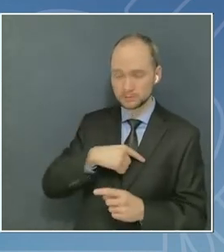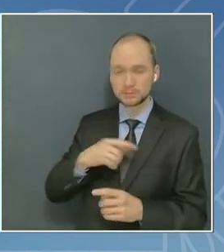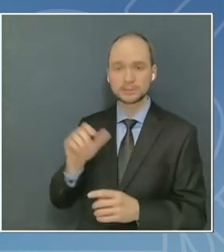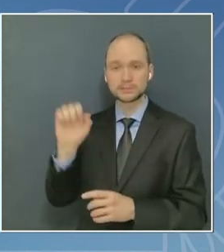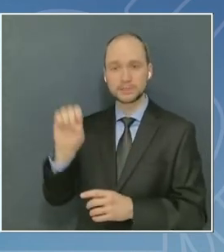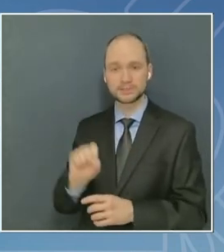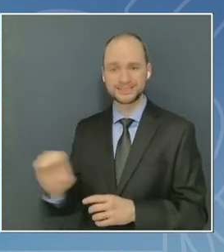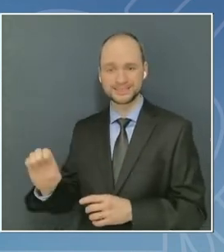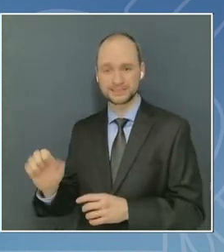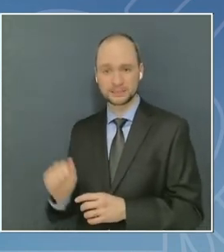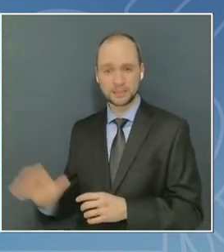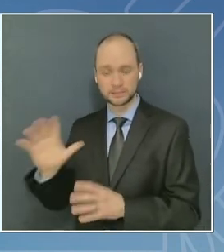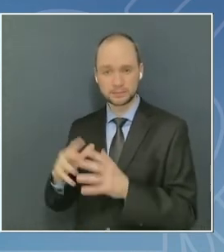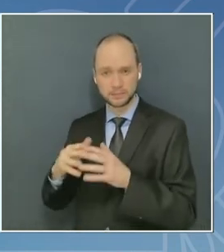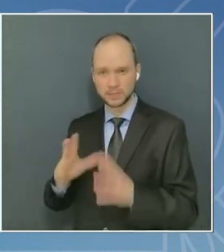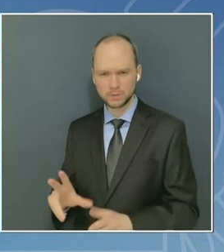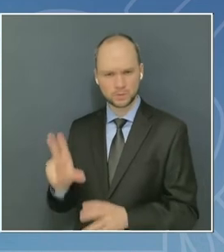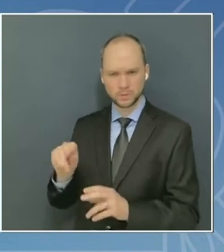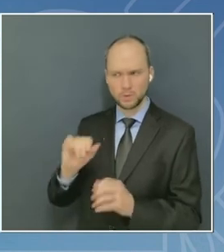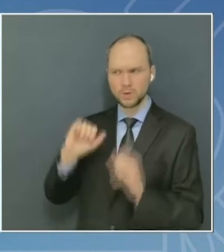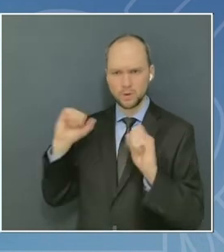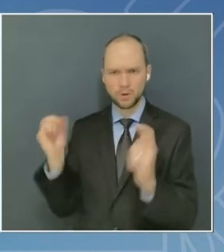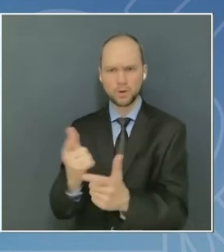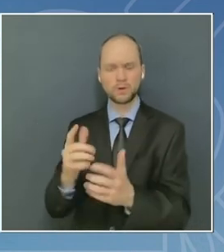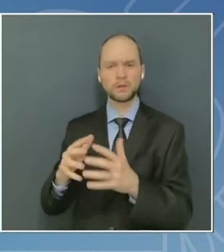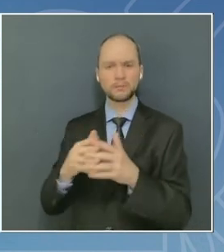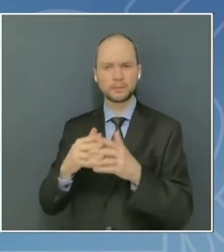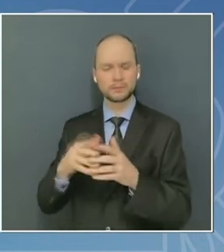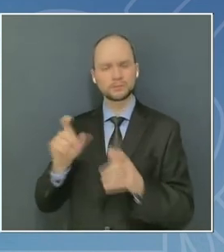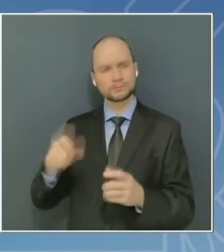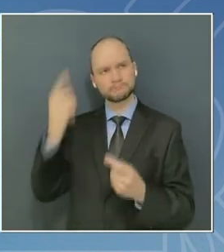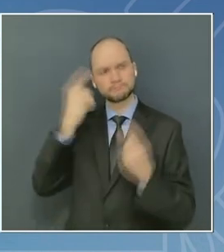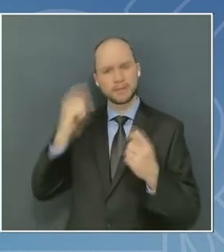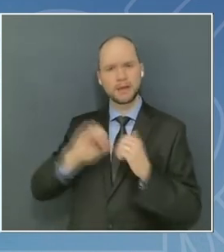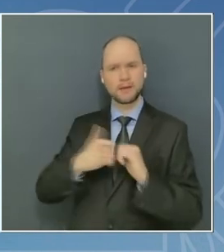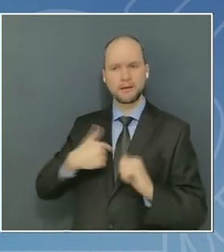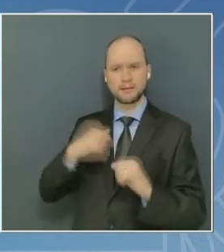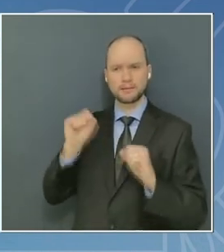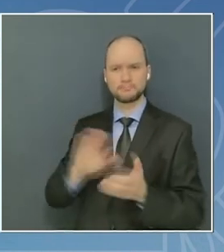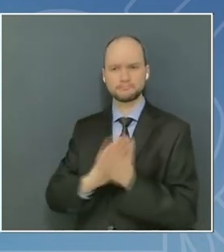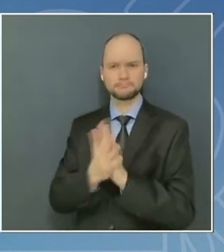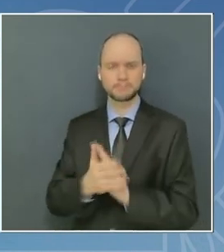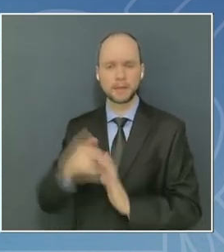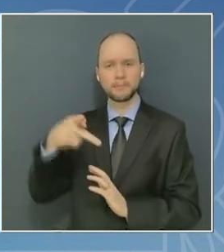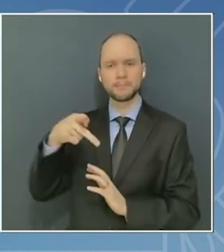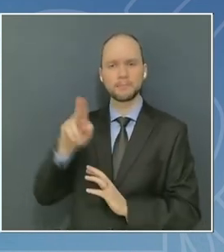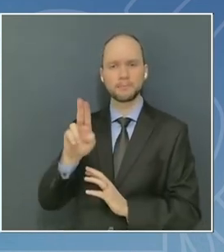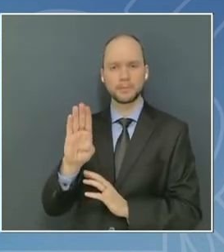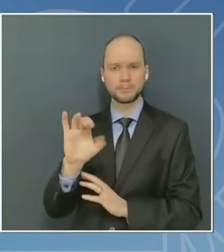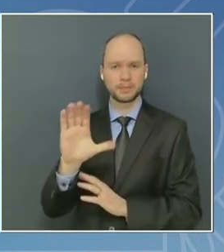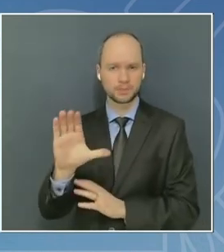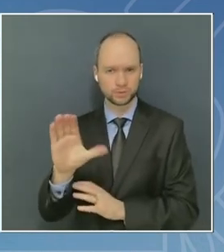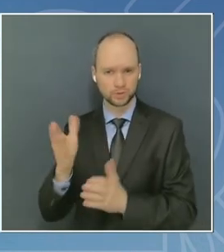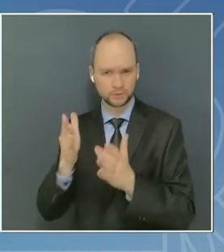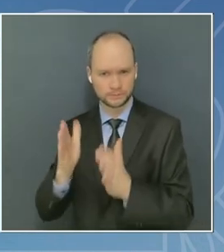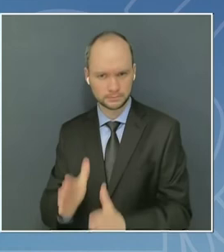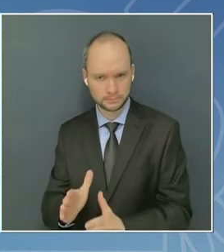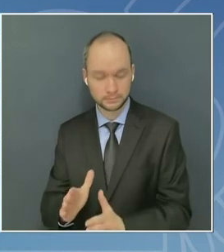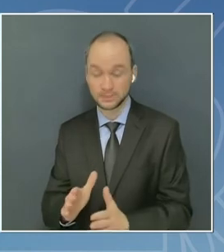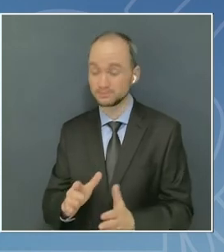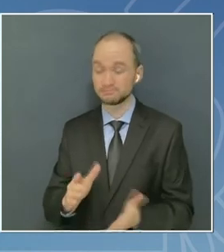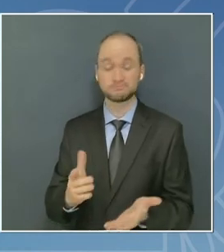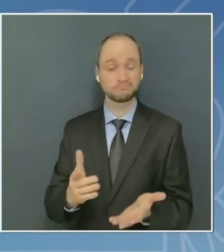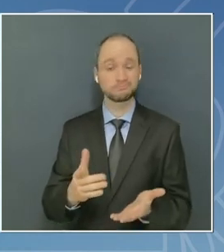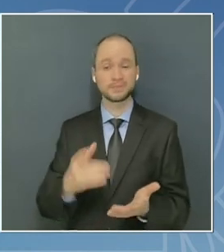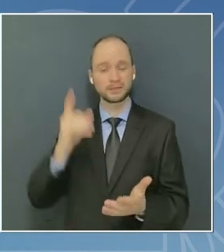Americans. What can we do to serve? What can we do as public servants? And I think the fact that we live in this incredible country, we have